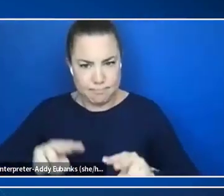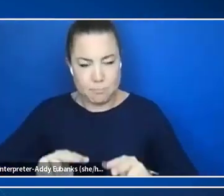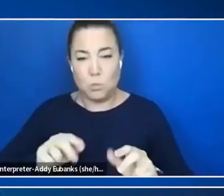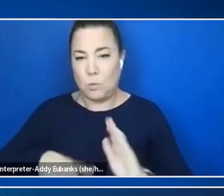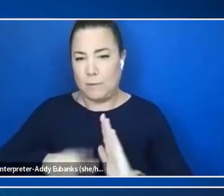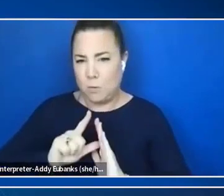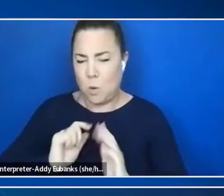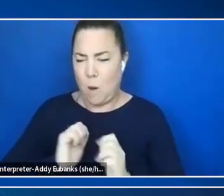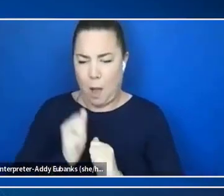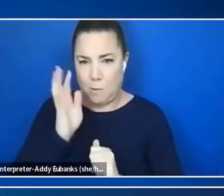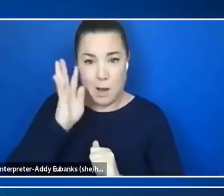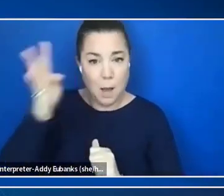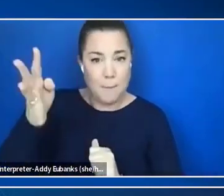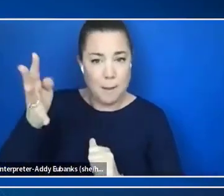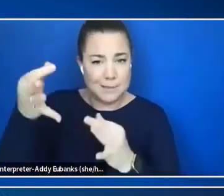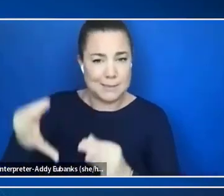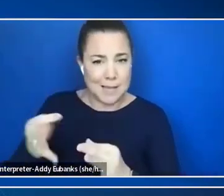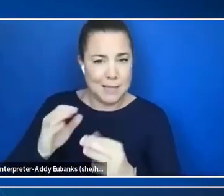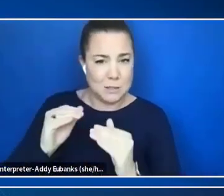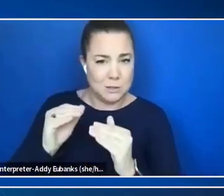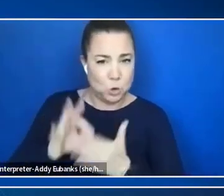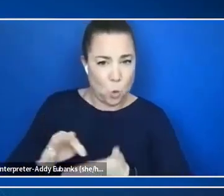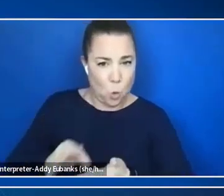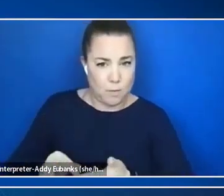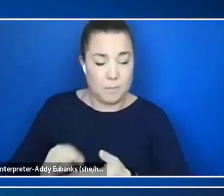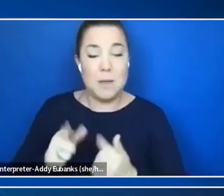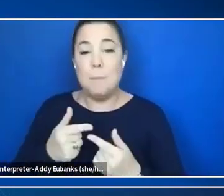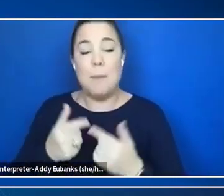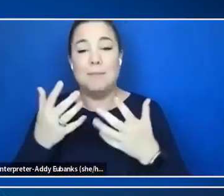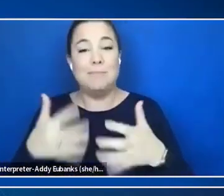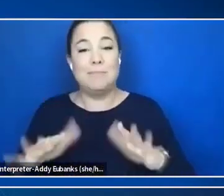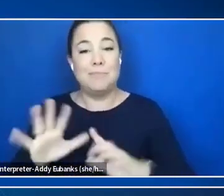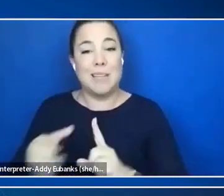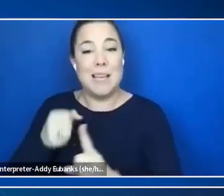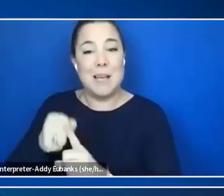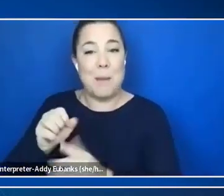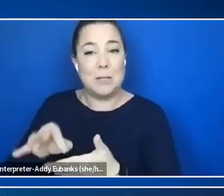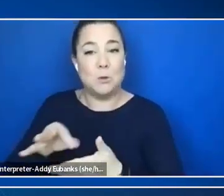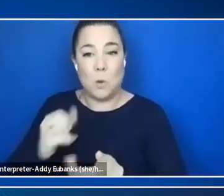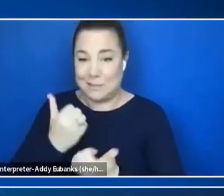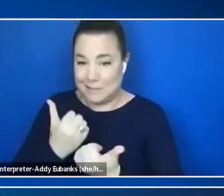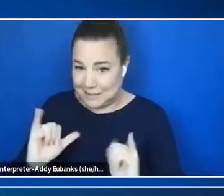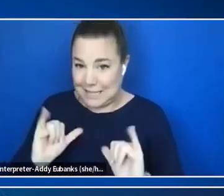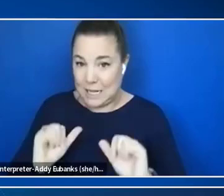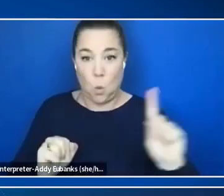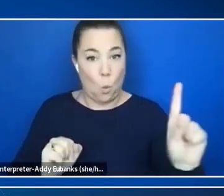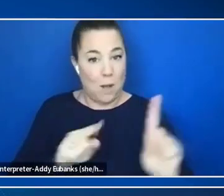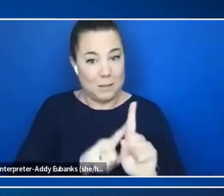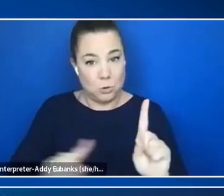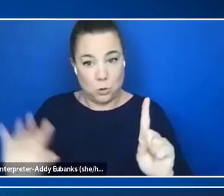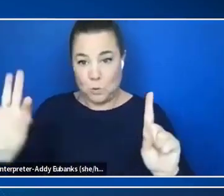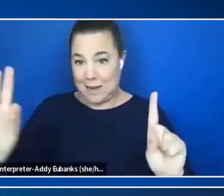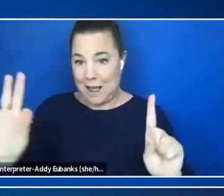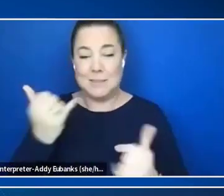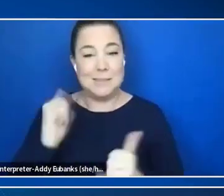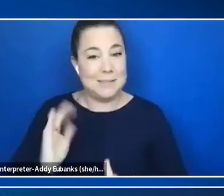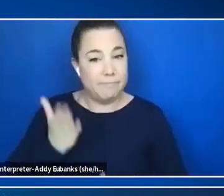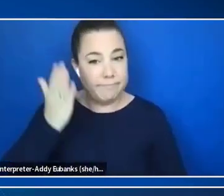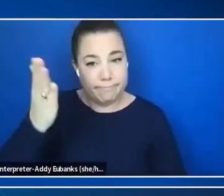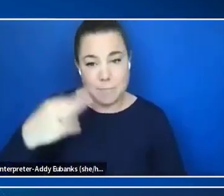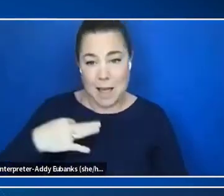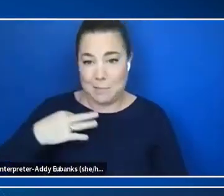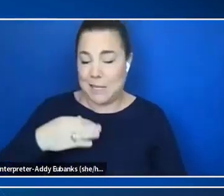up with this score. But in the end, the impact score will still be 1 to 9, and you're still submitting your application in the same